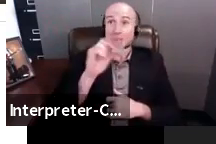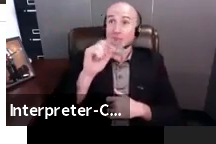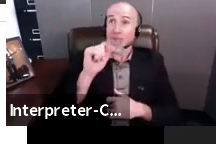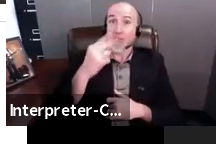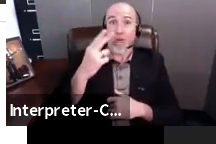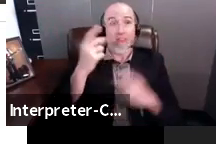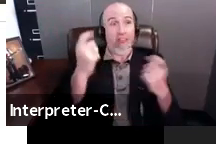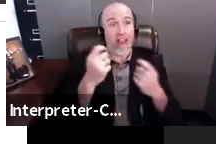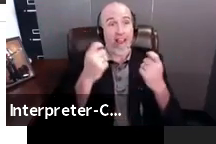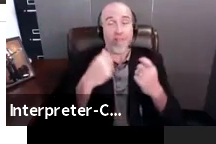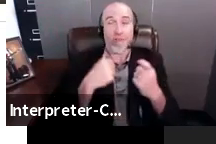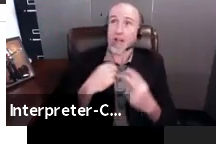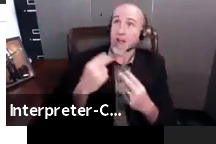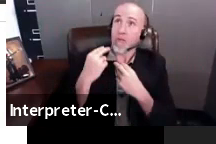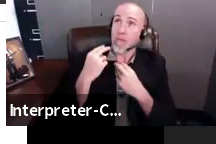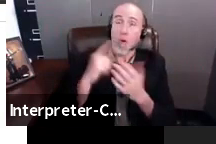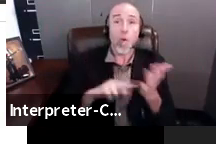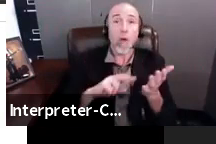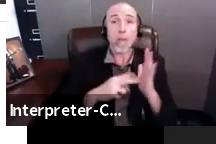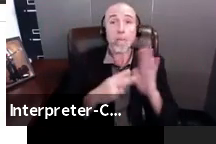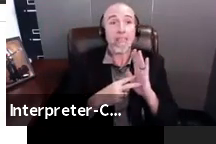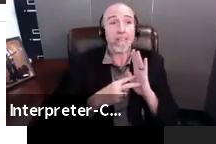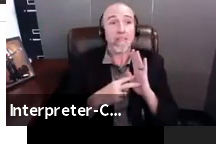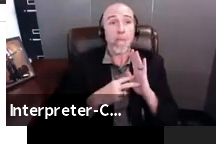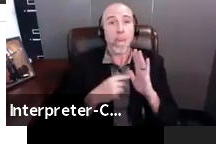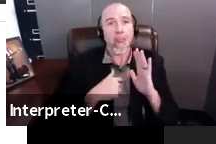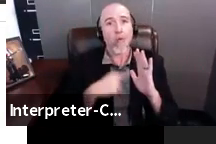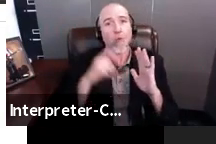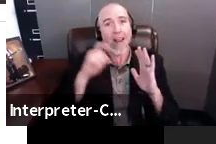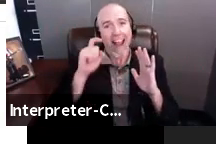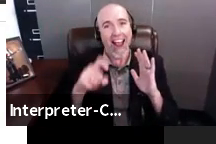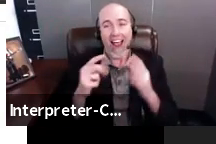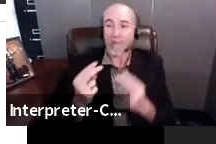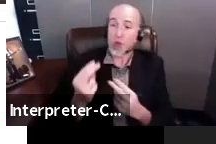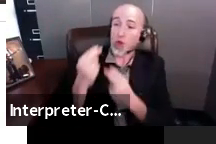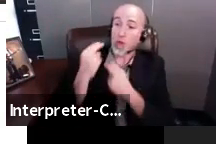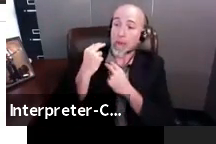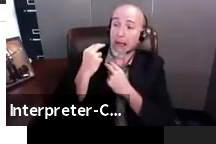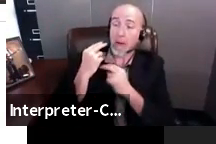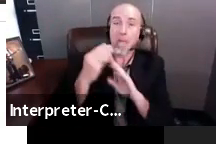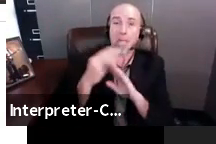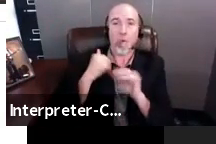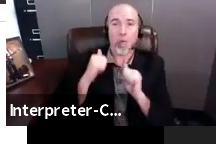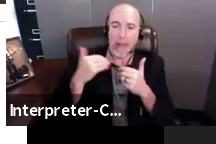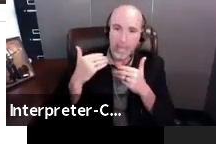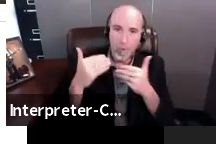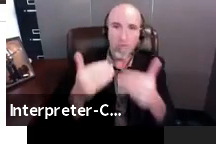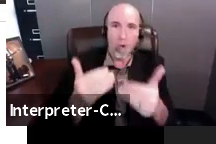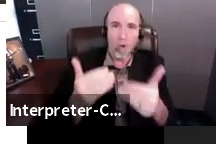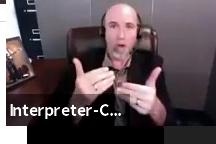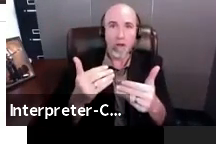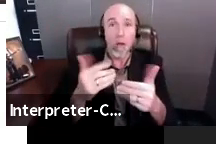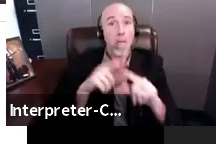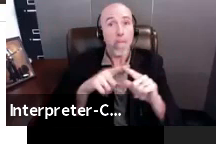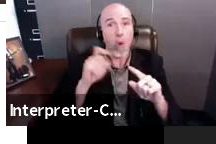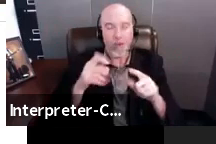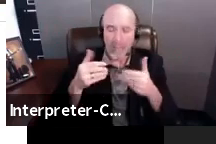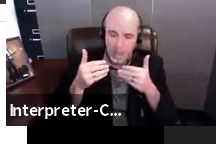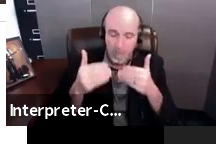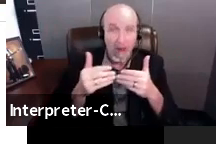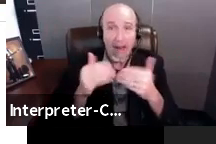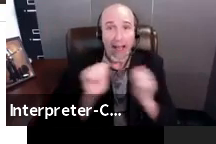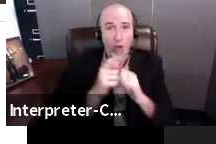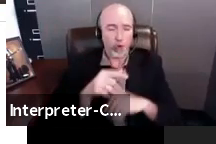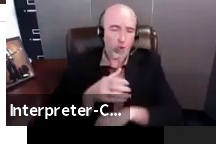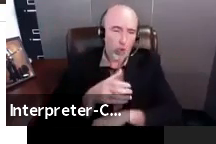ADA, what it means to me is that we have to look back before we can move ahead. And then we need to move ahead by empowering the